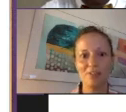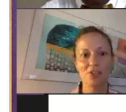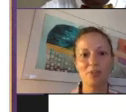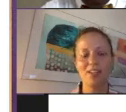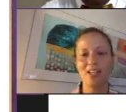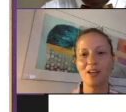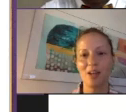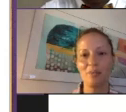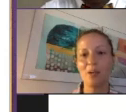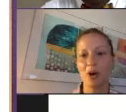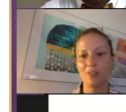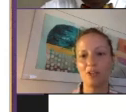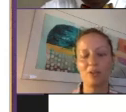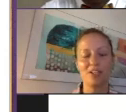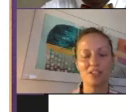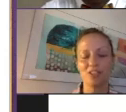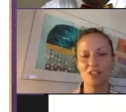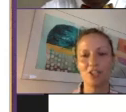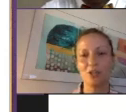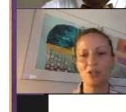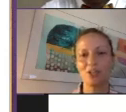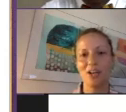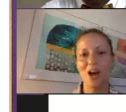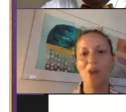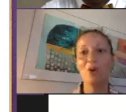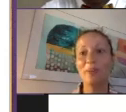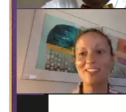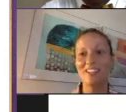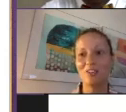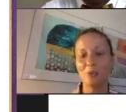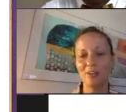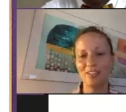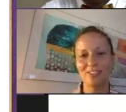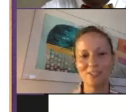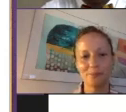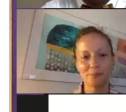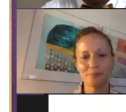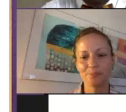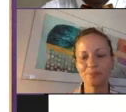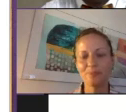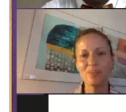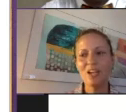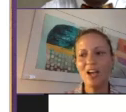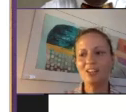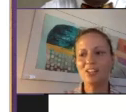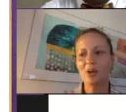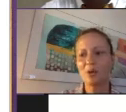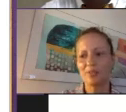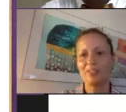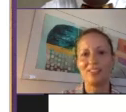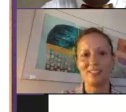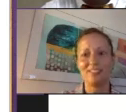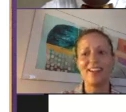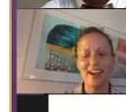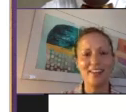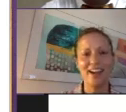the adaptive instruments and be a part of the community, since it's such a huge moment in New Orleans. It is a huge